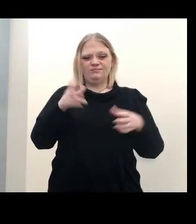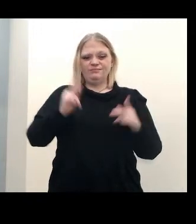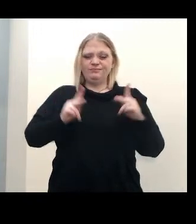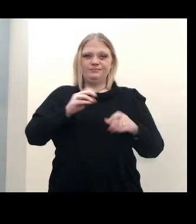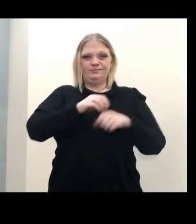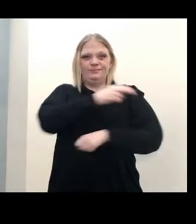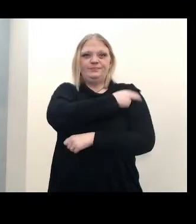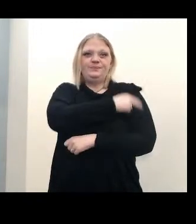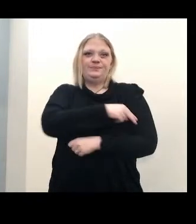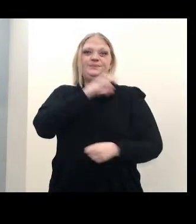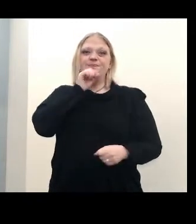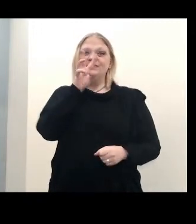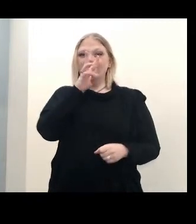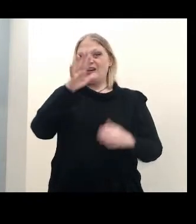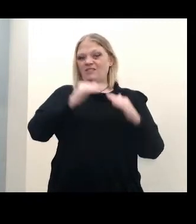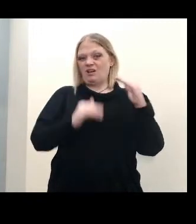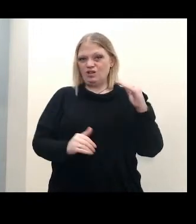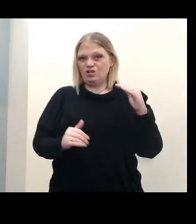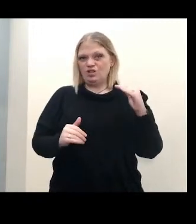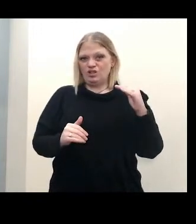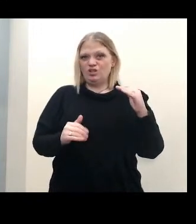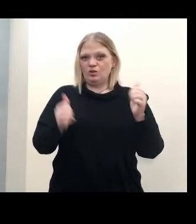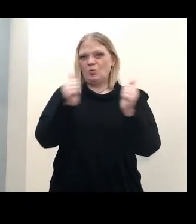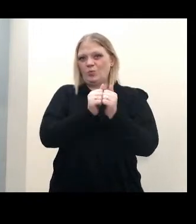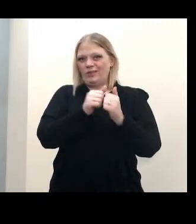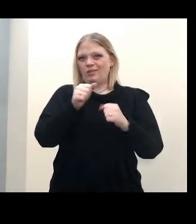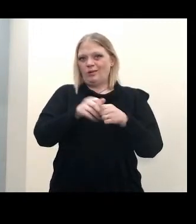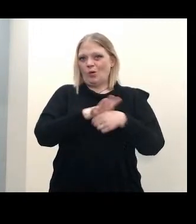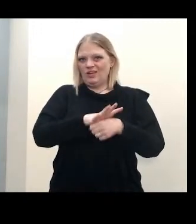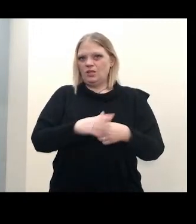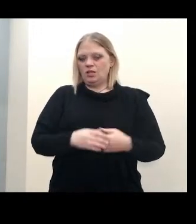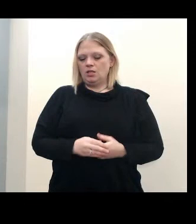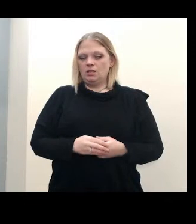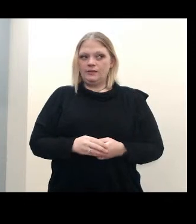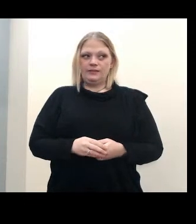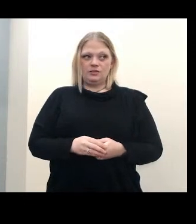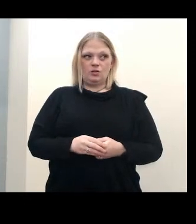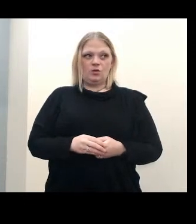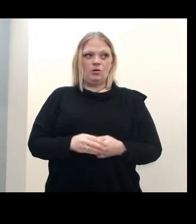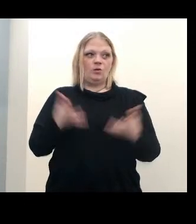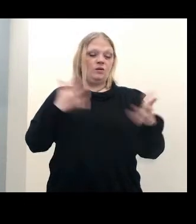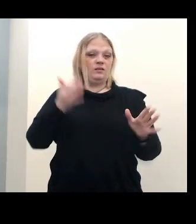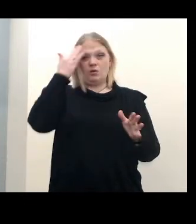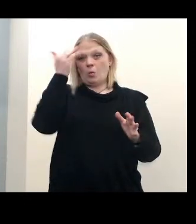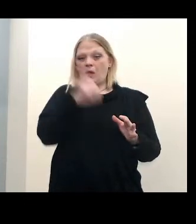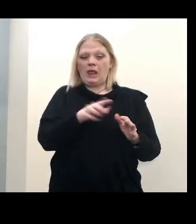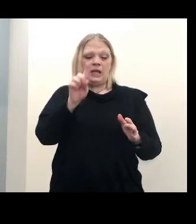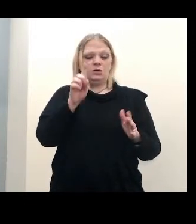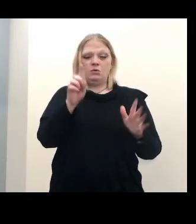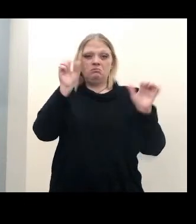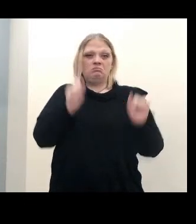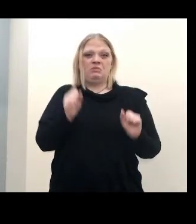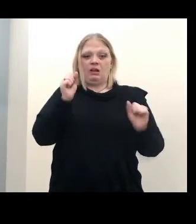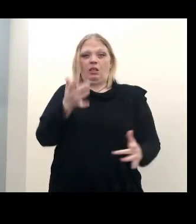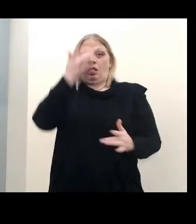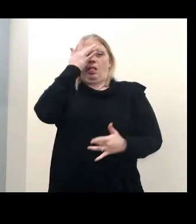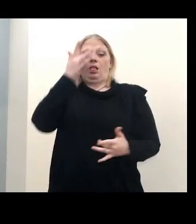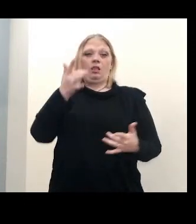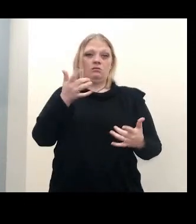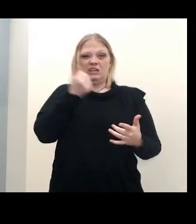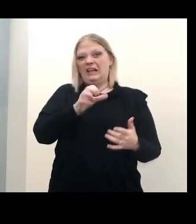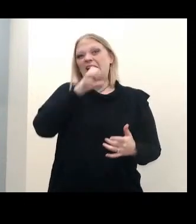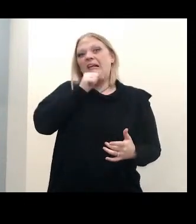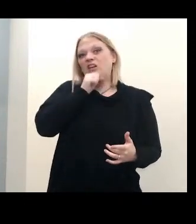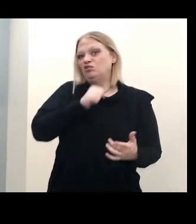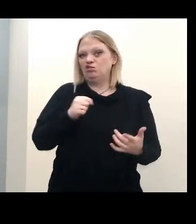hospital are 65 and under that have COVID-19. And we know that anyone can get COVID-19 and any age can